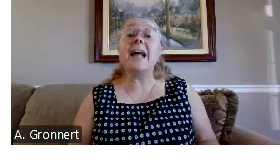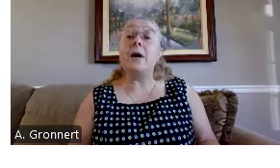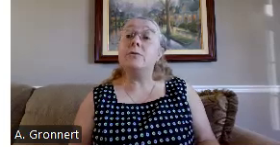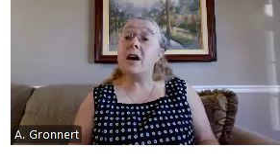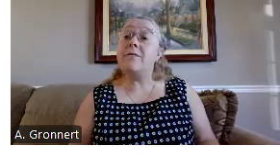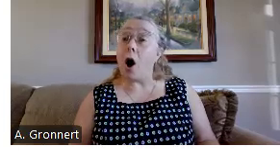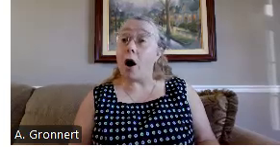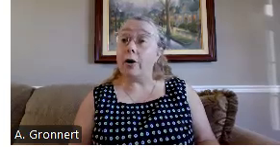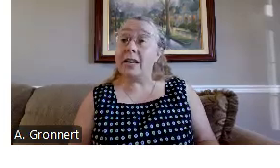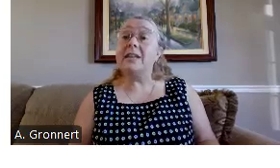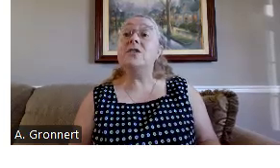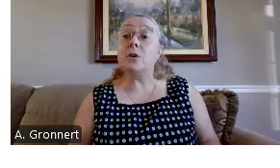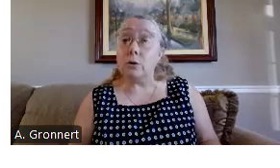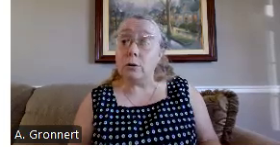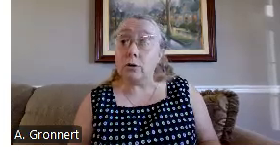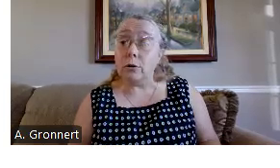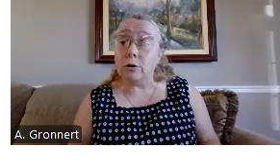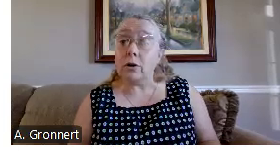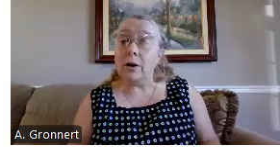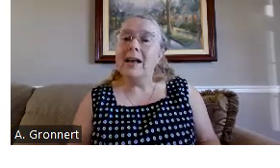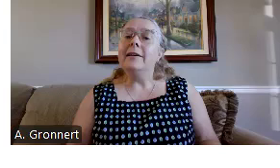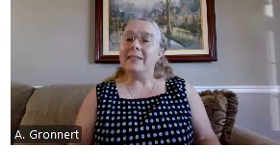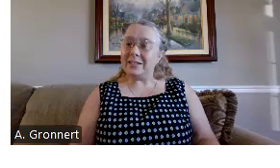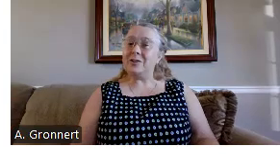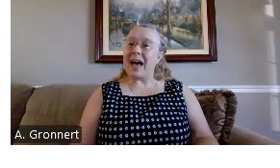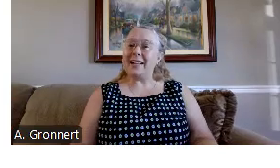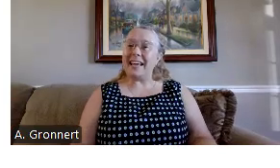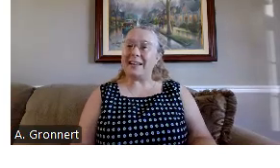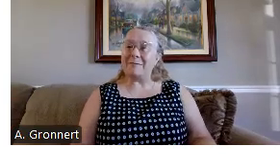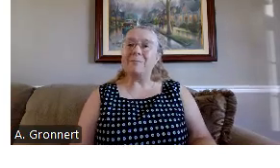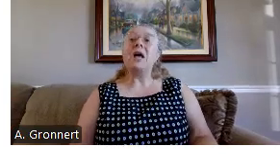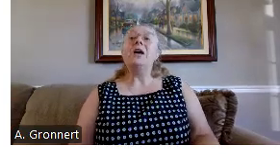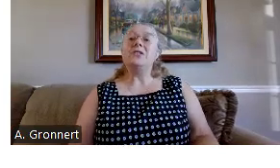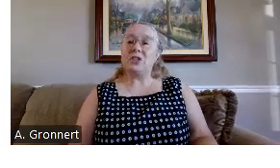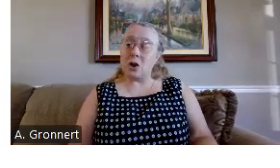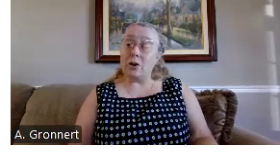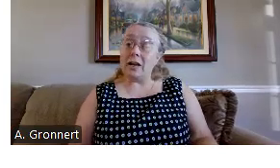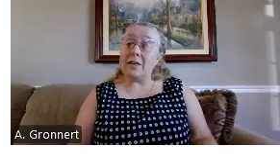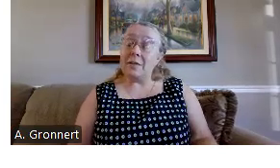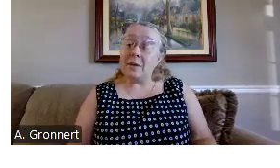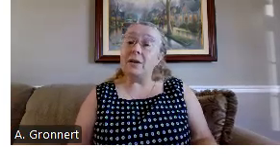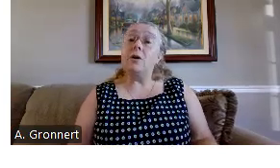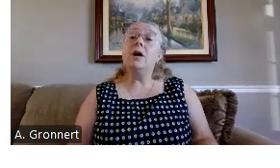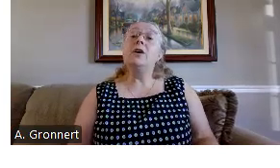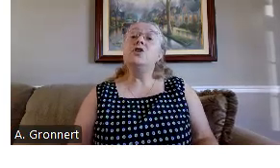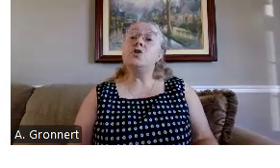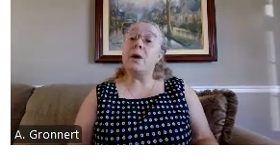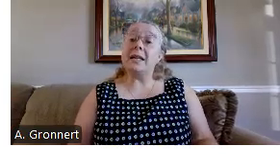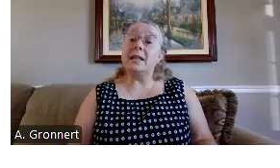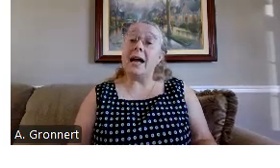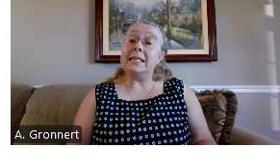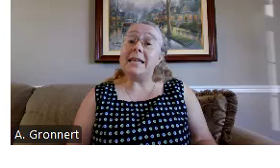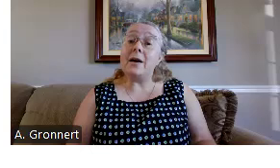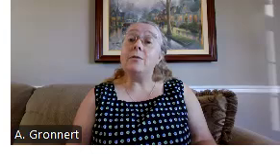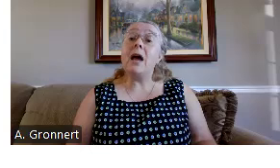The sound of R is R. Let's do that again. Start in the middle,